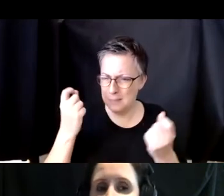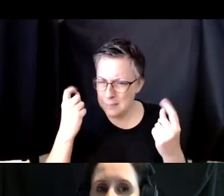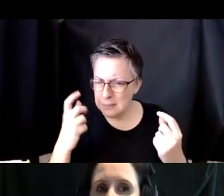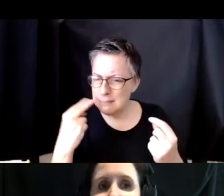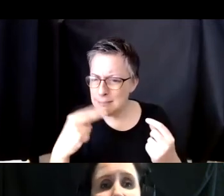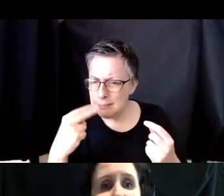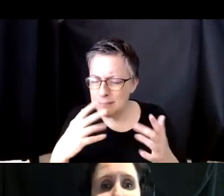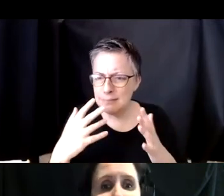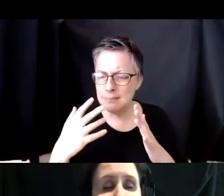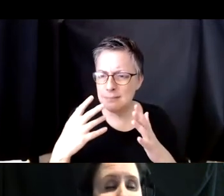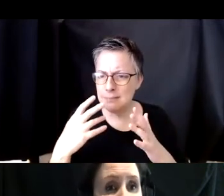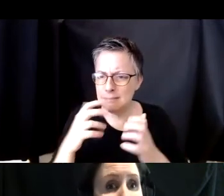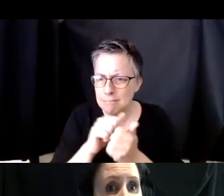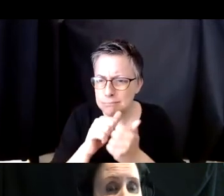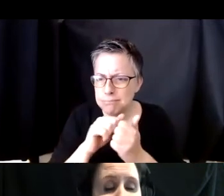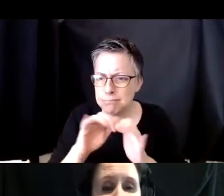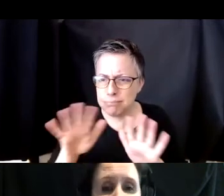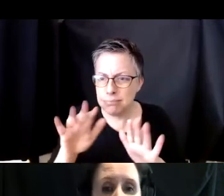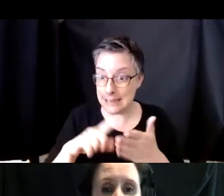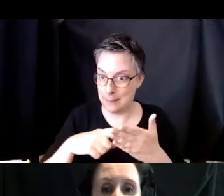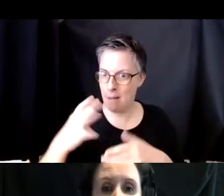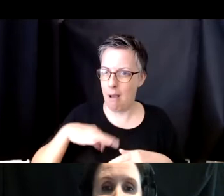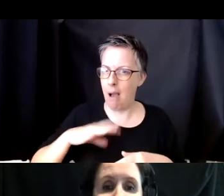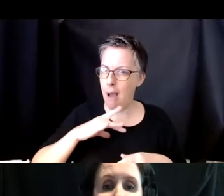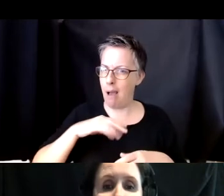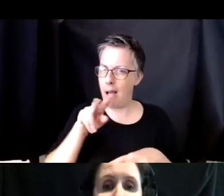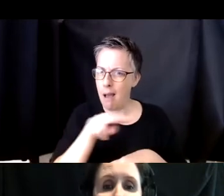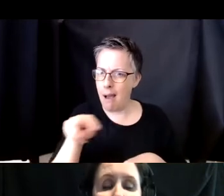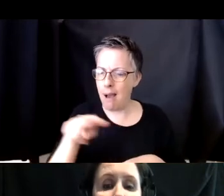the TV. So sometimes they benefit from closed caption.